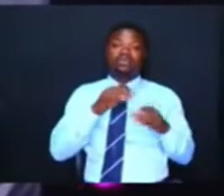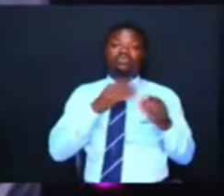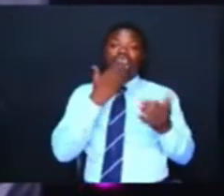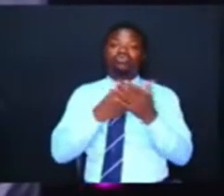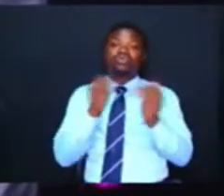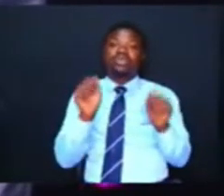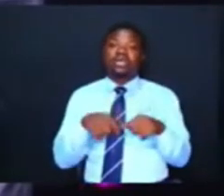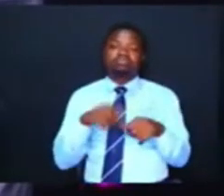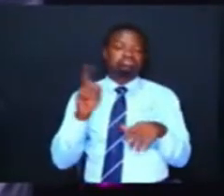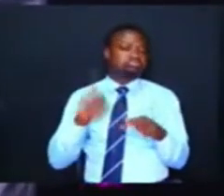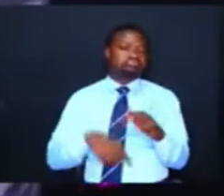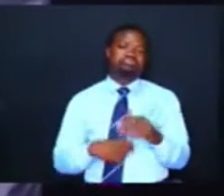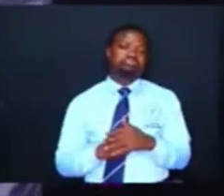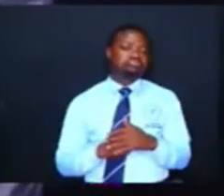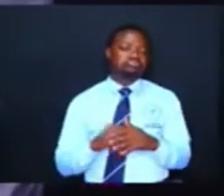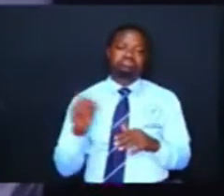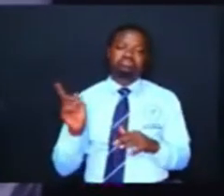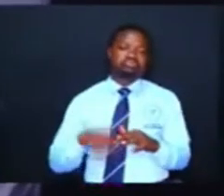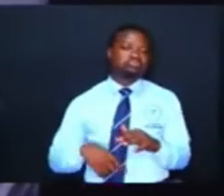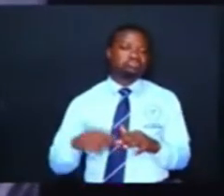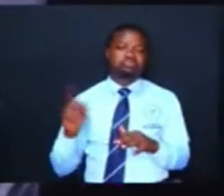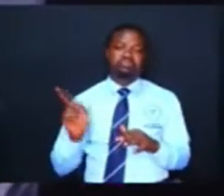good.